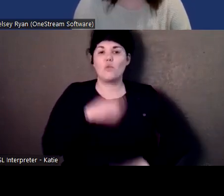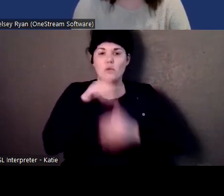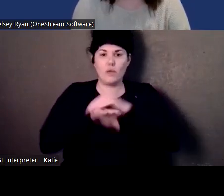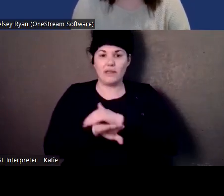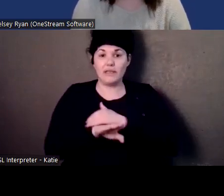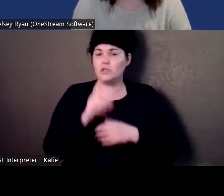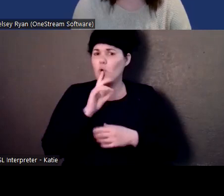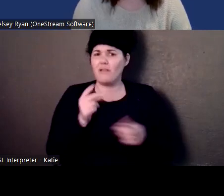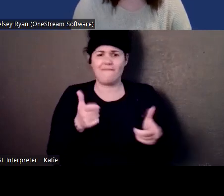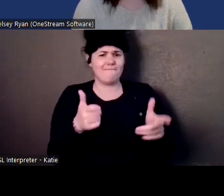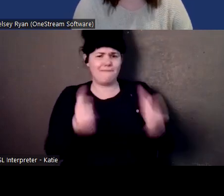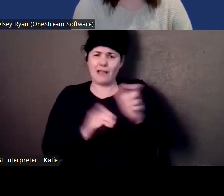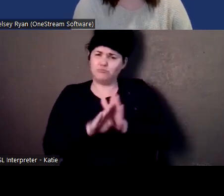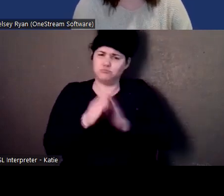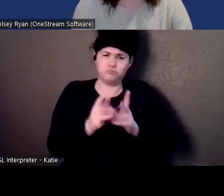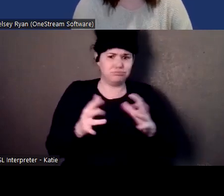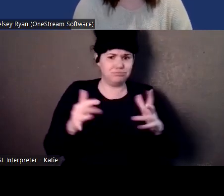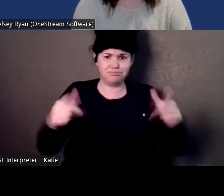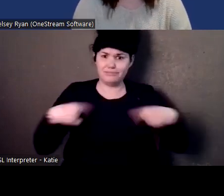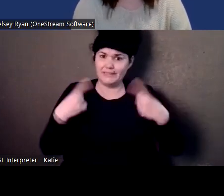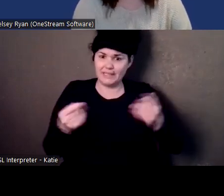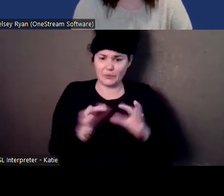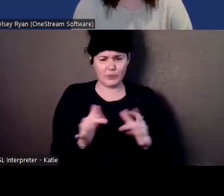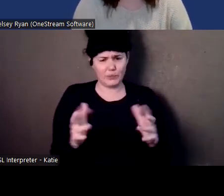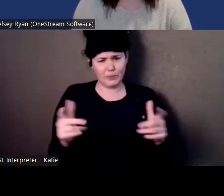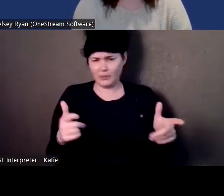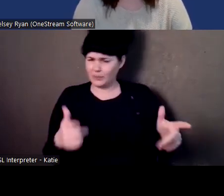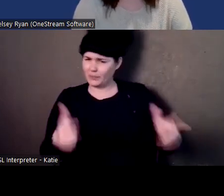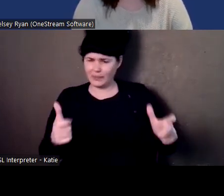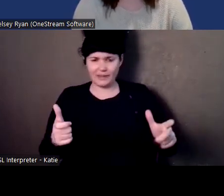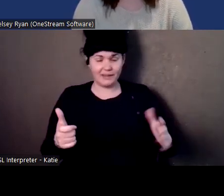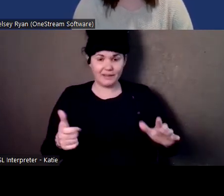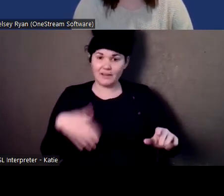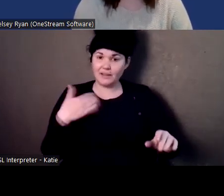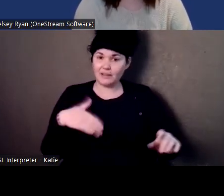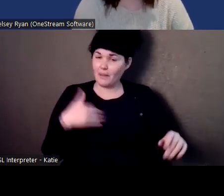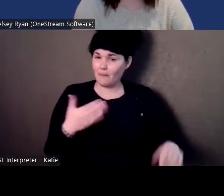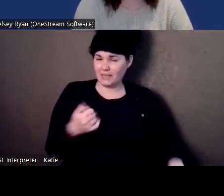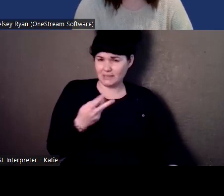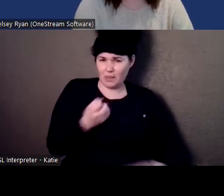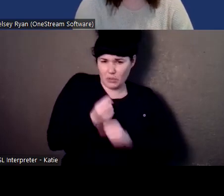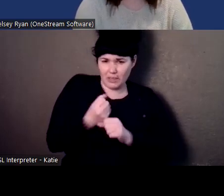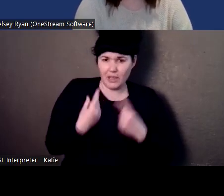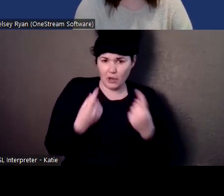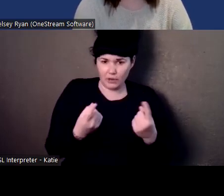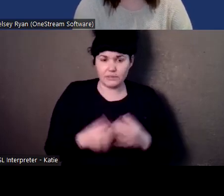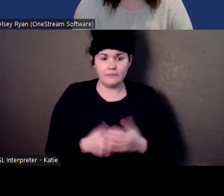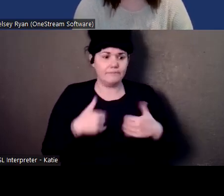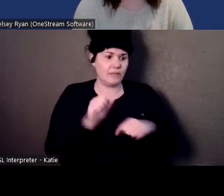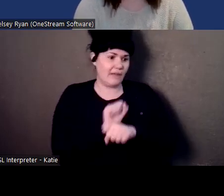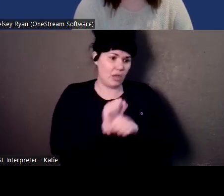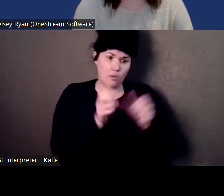mode since then. We've been growing quite aggressively over the last couple of years through employees,